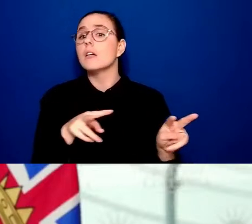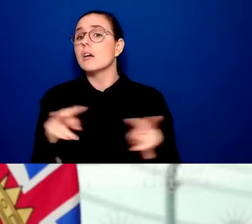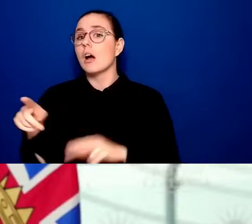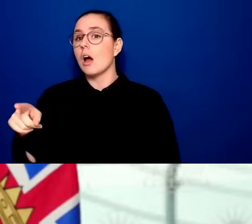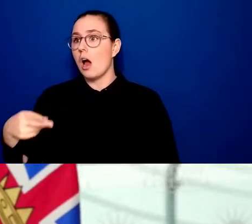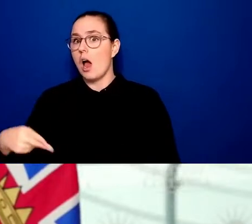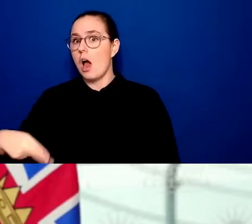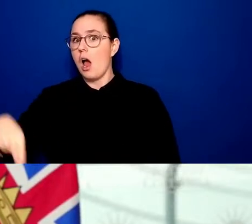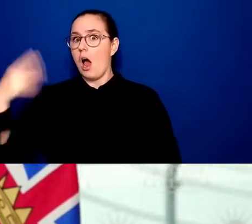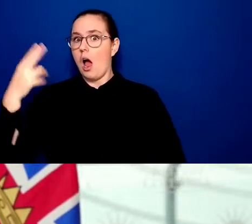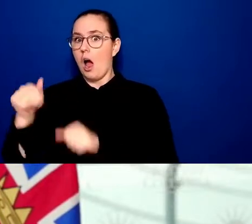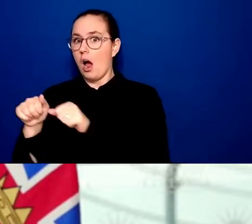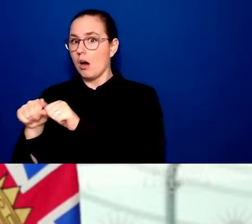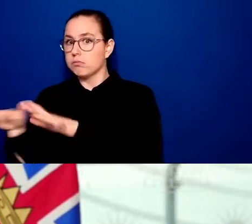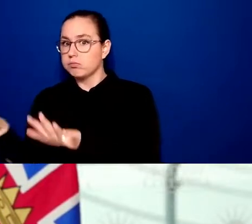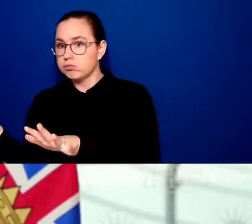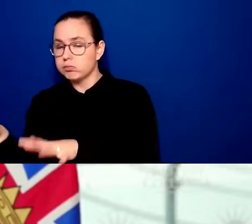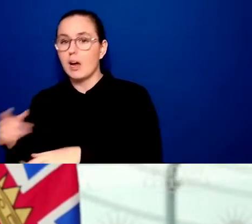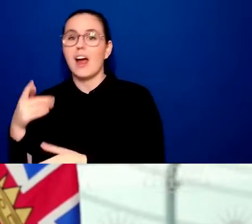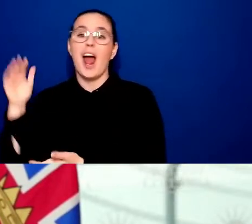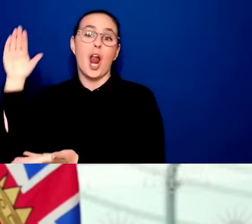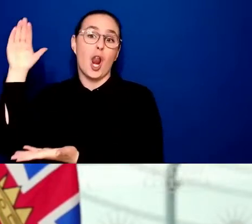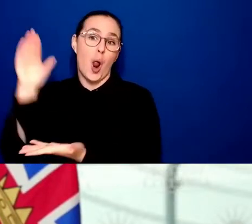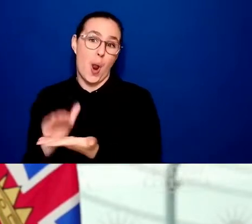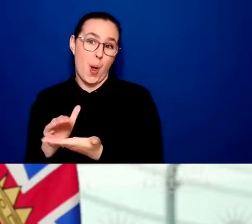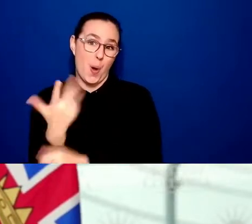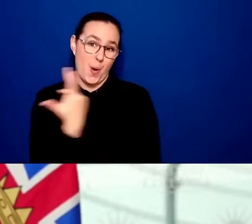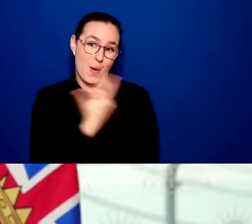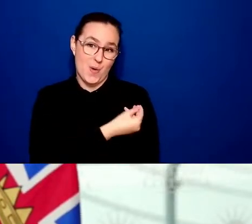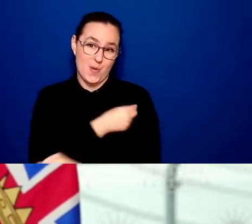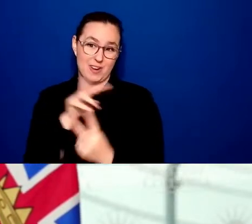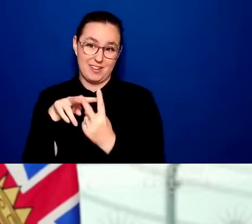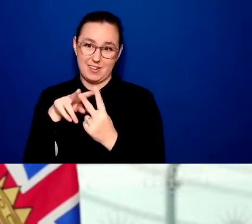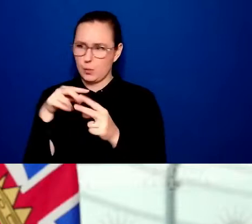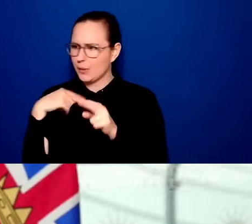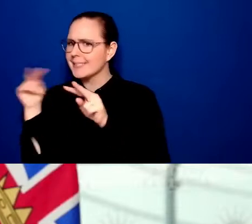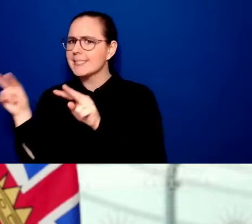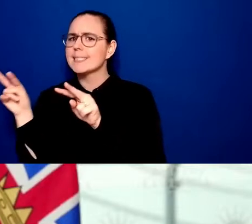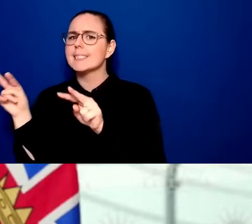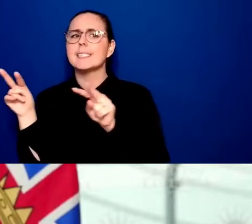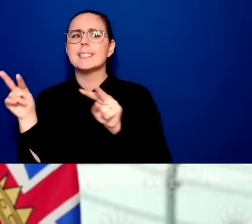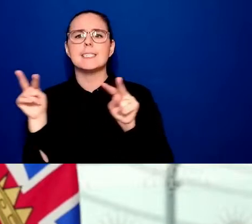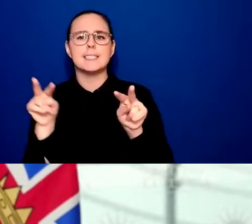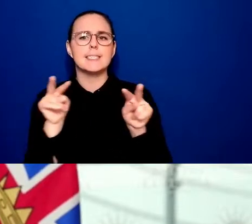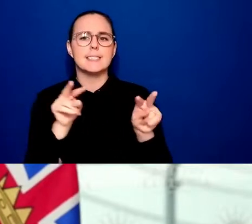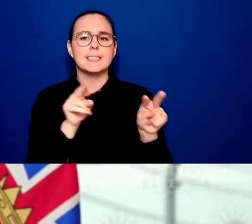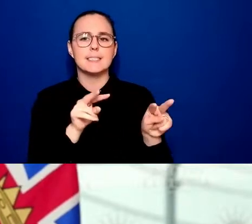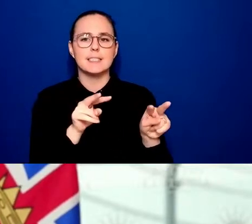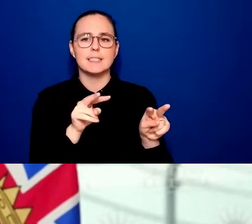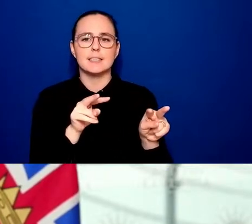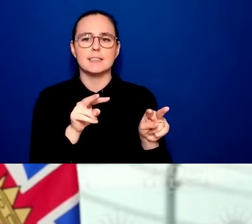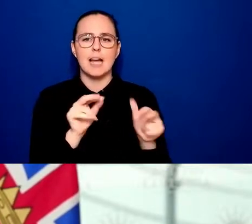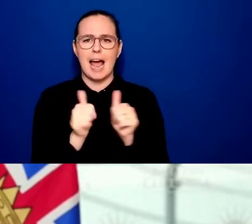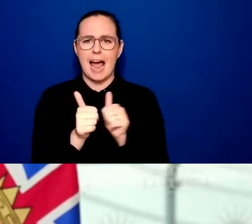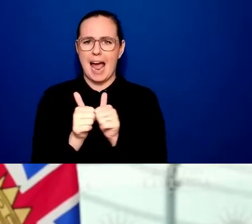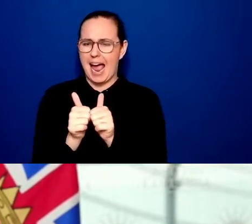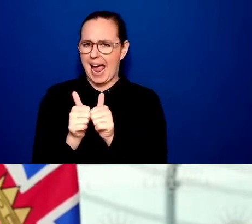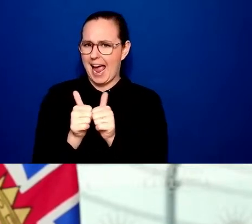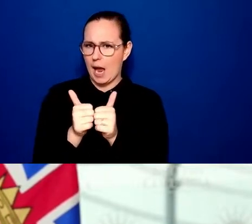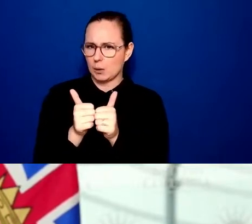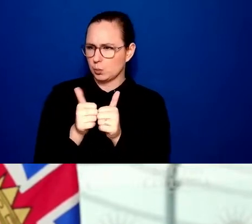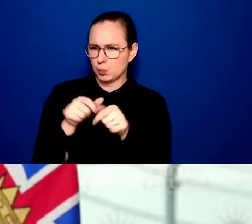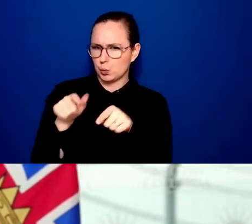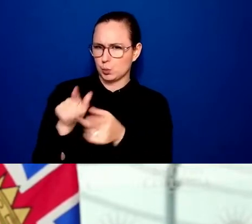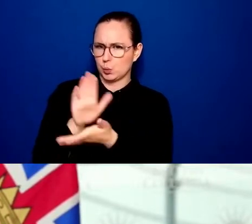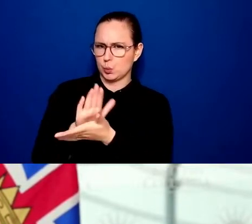lower vaccination rates, to see what we need to do in the province to make sure we can make schools continue to